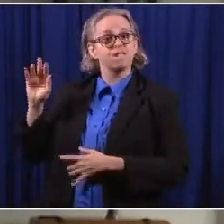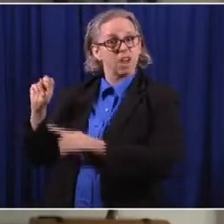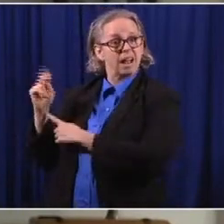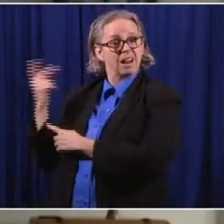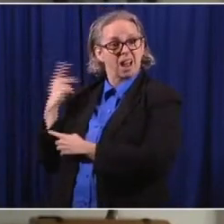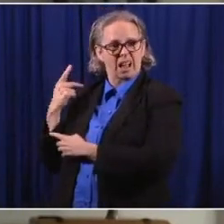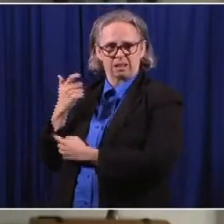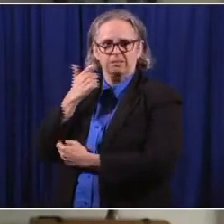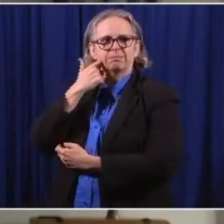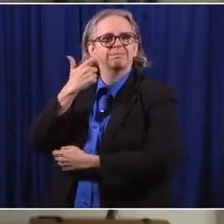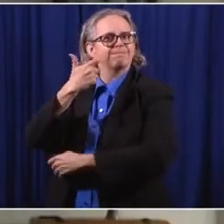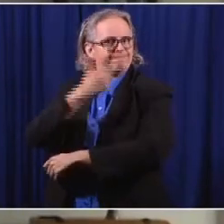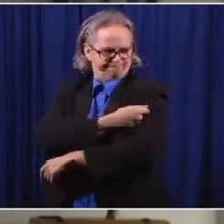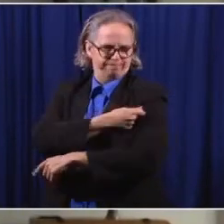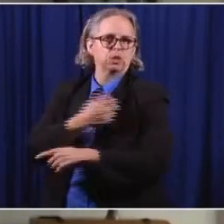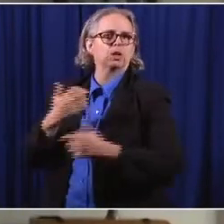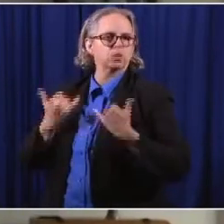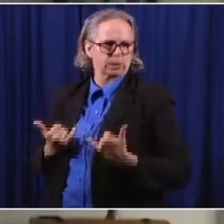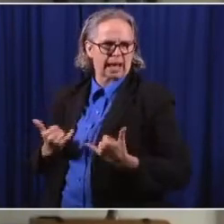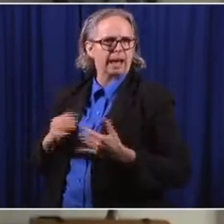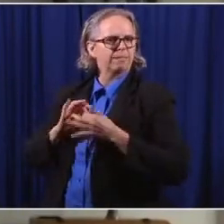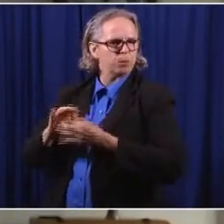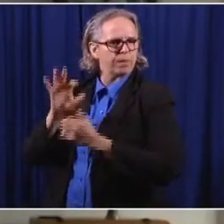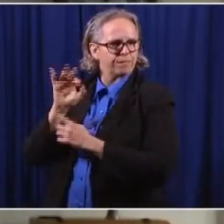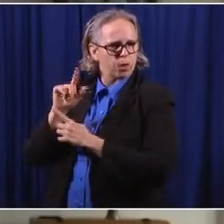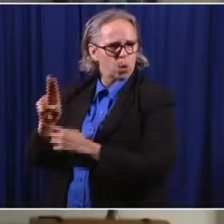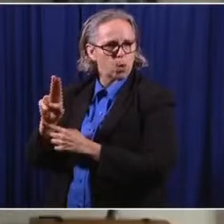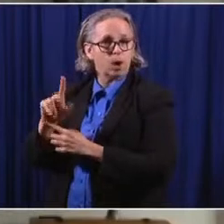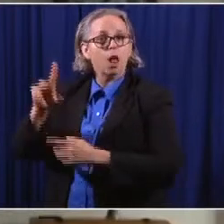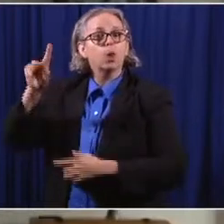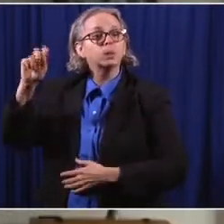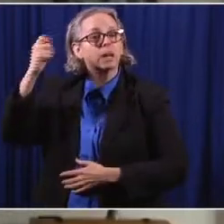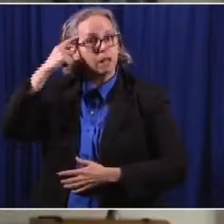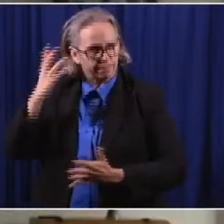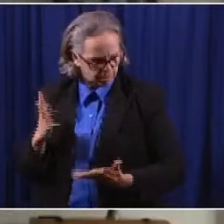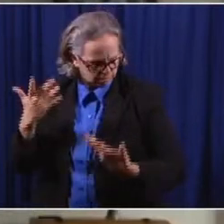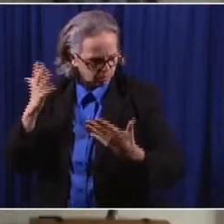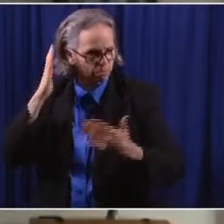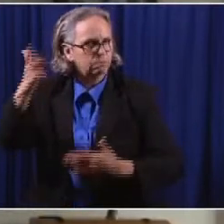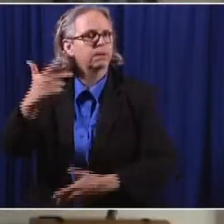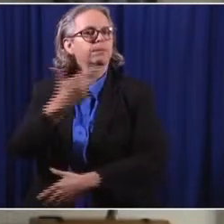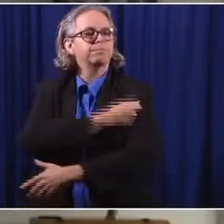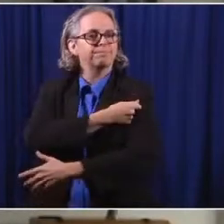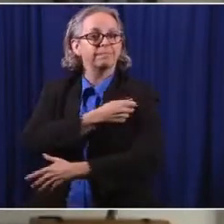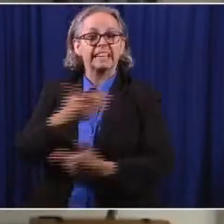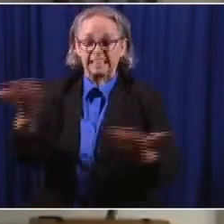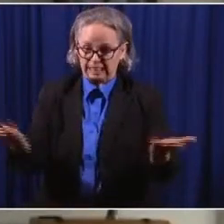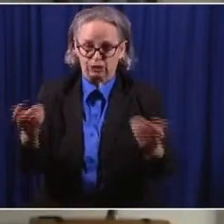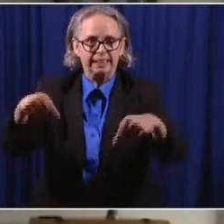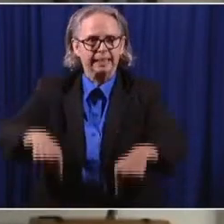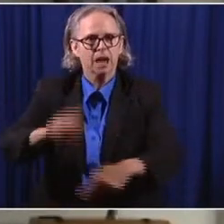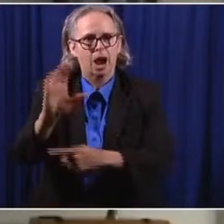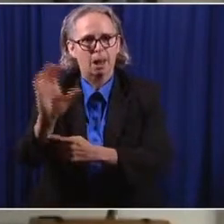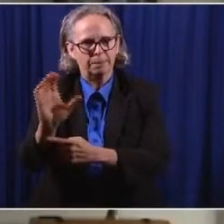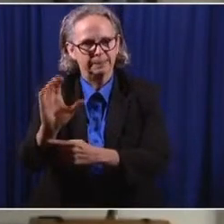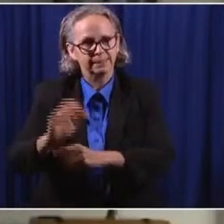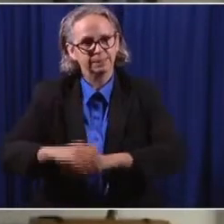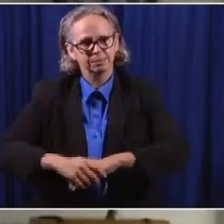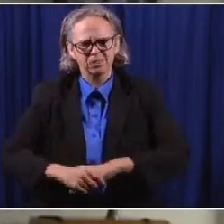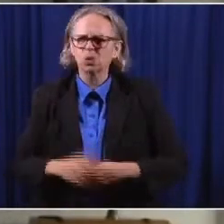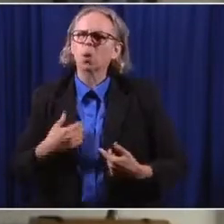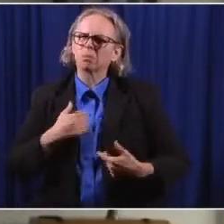getting vaccinated in Columbus. We certainly encourage everyone who can to get vaccinated as soon as